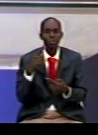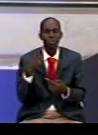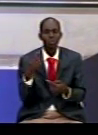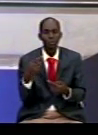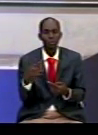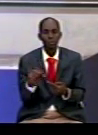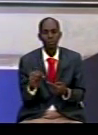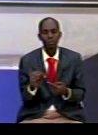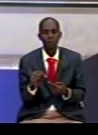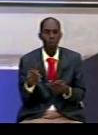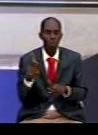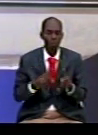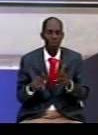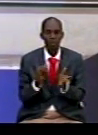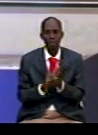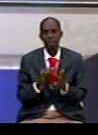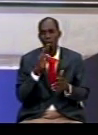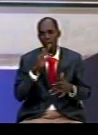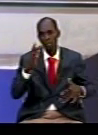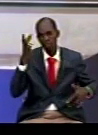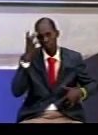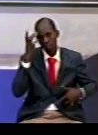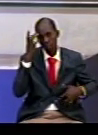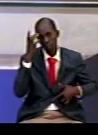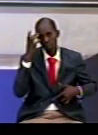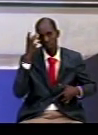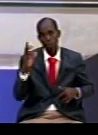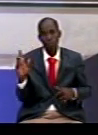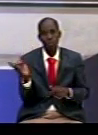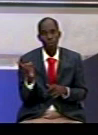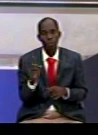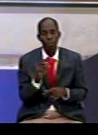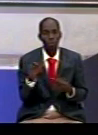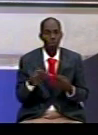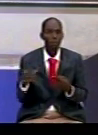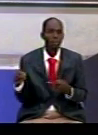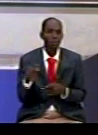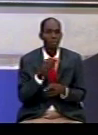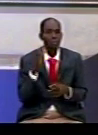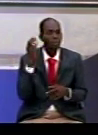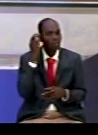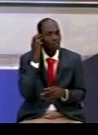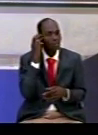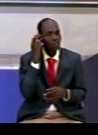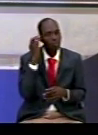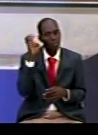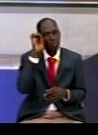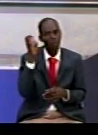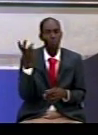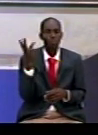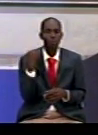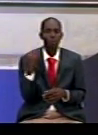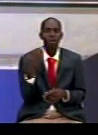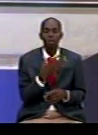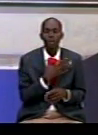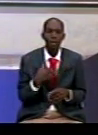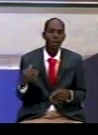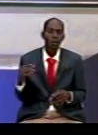those that were sick, where they heard he was.